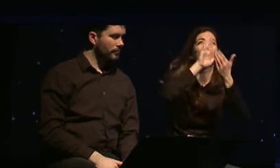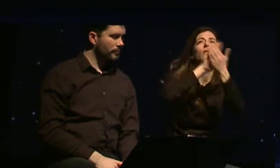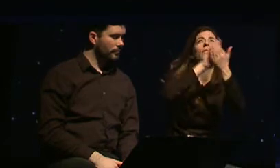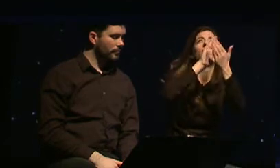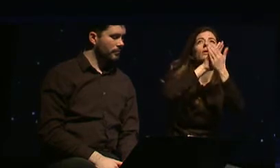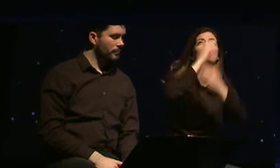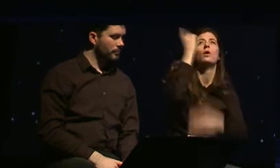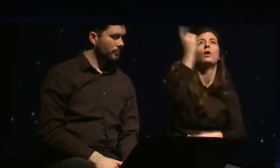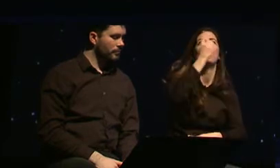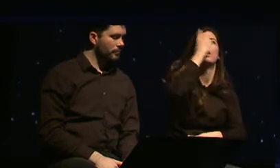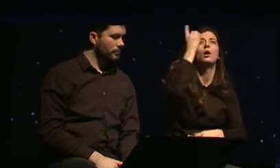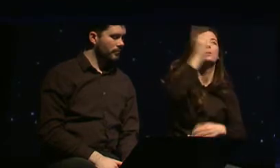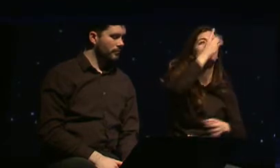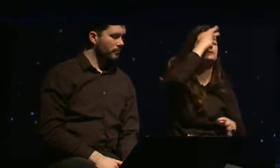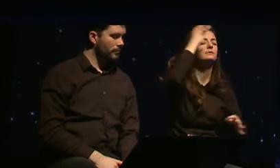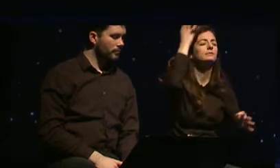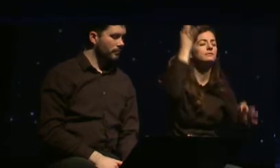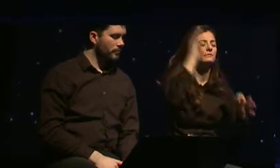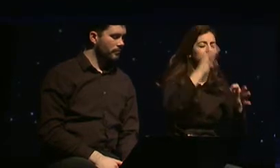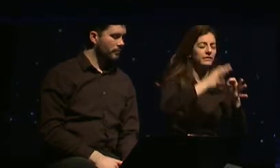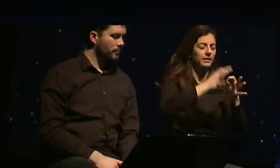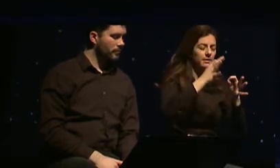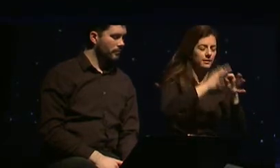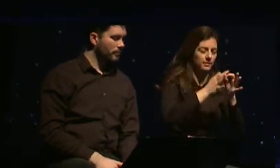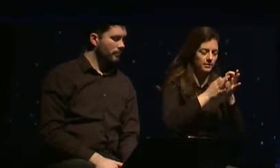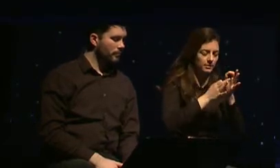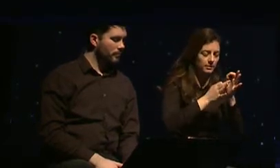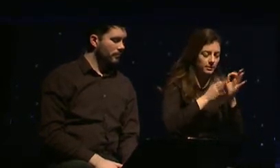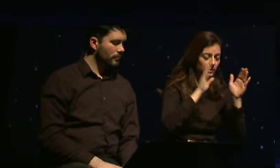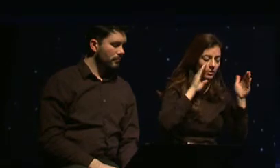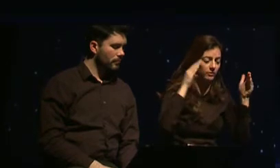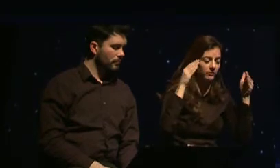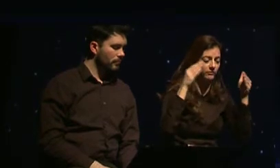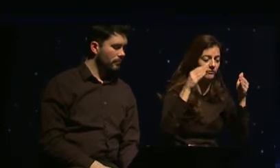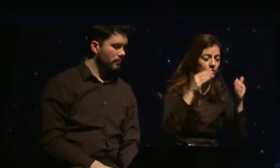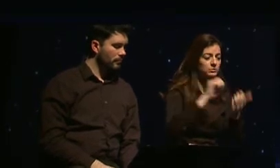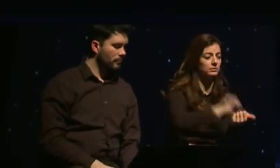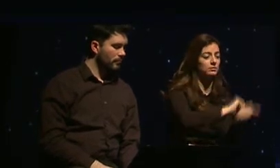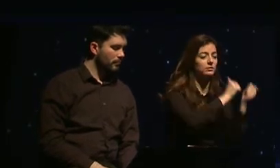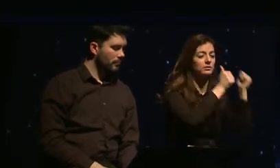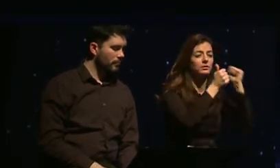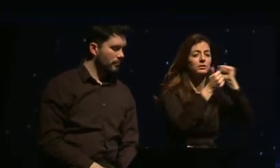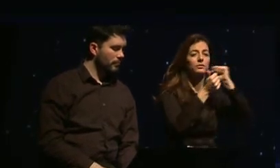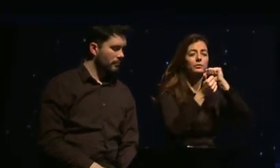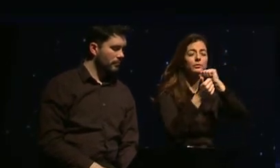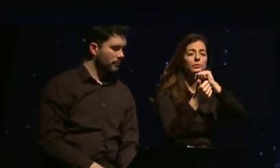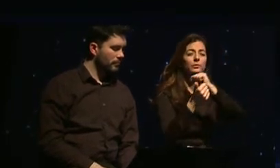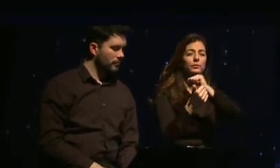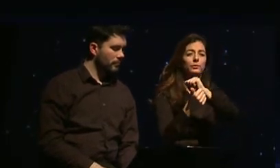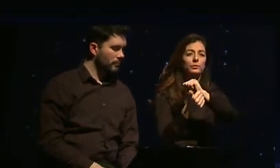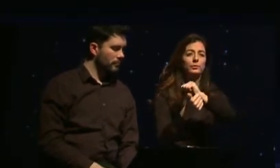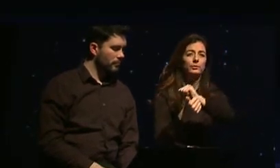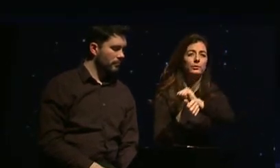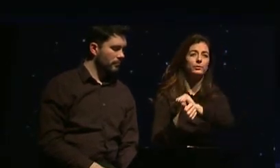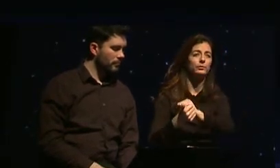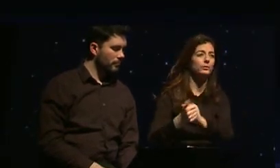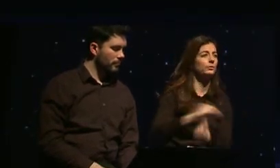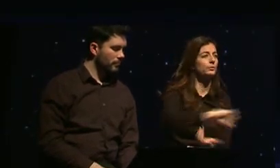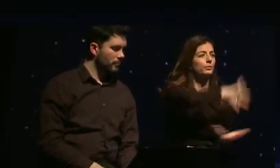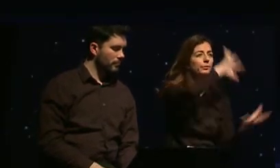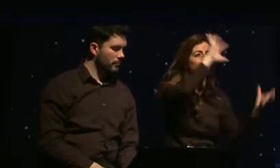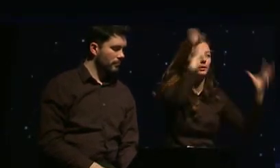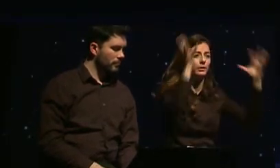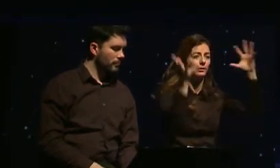my passion. Conversion to Islam is my story. I was in a world of people, and there was